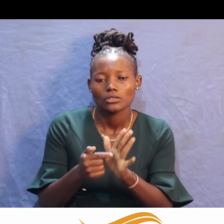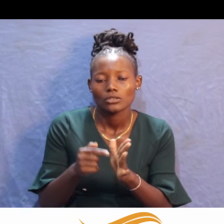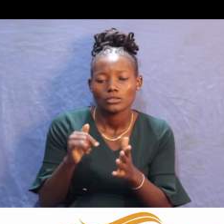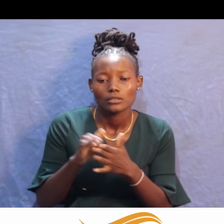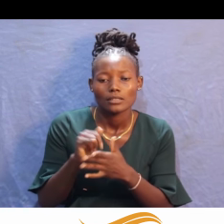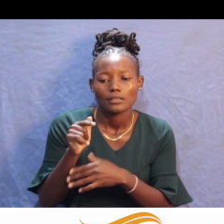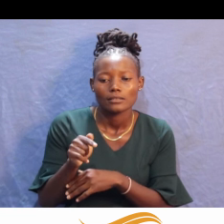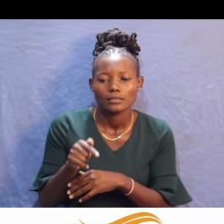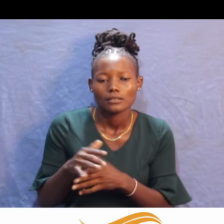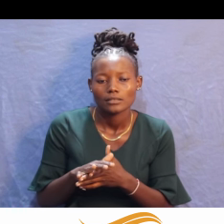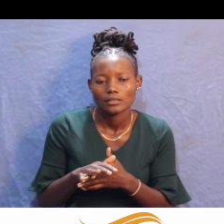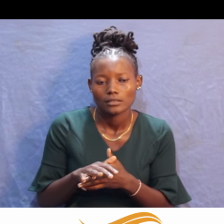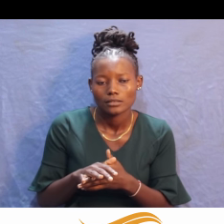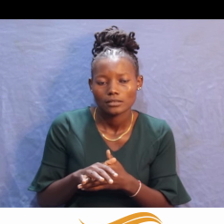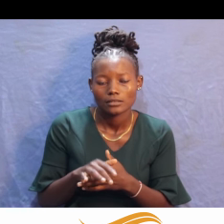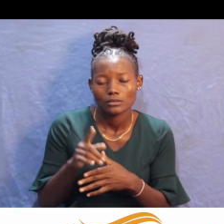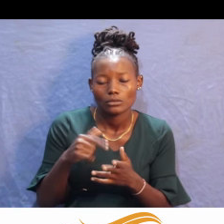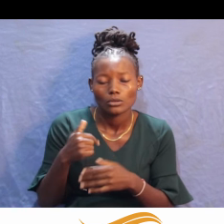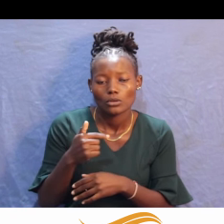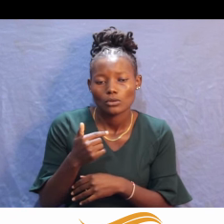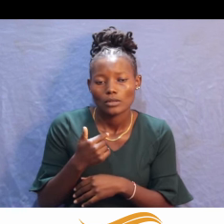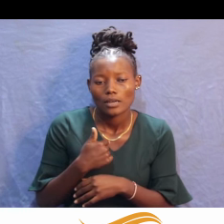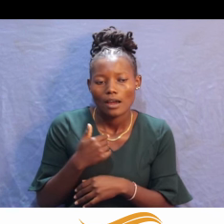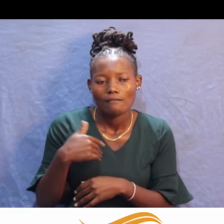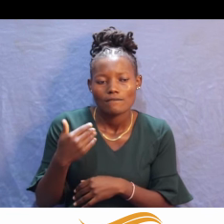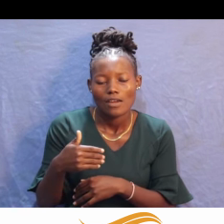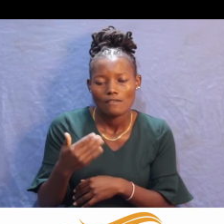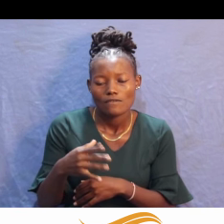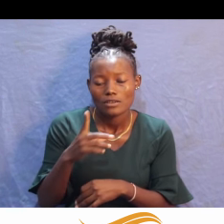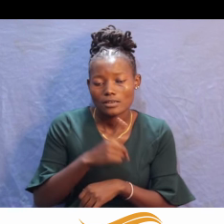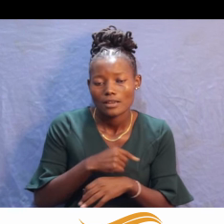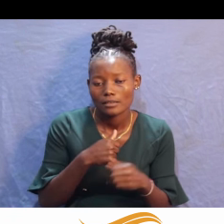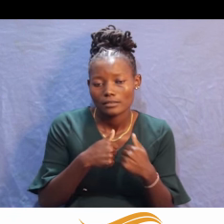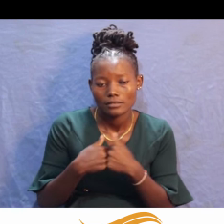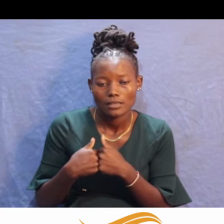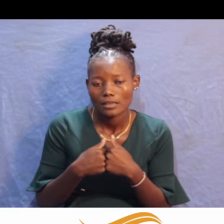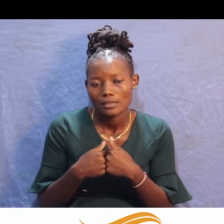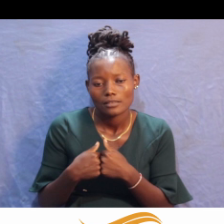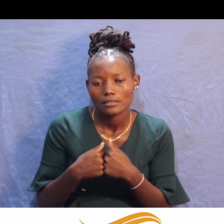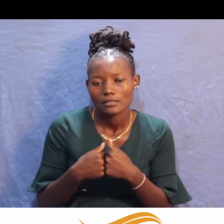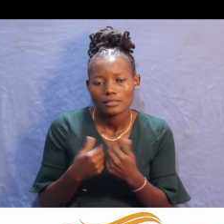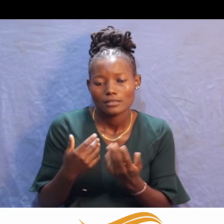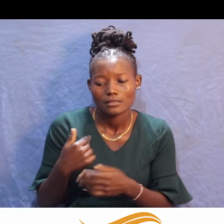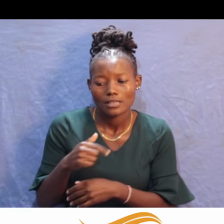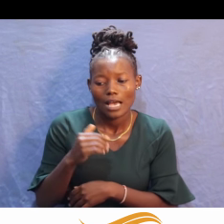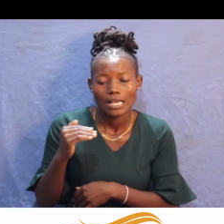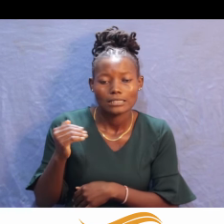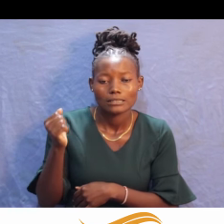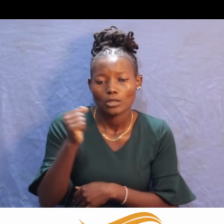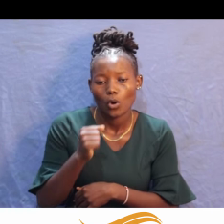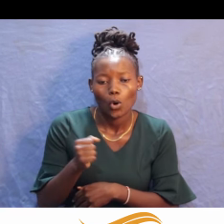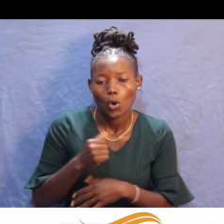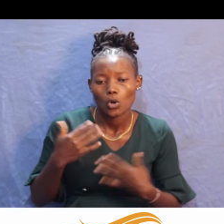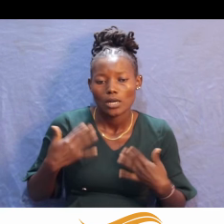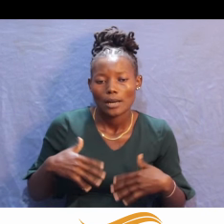of issues that we're faced with every day, especially adults, more so than